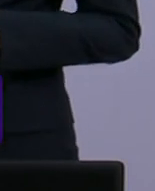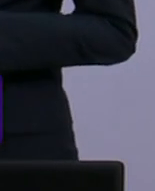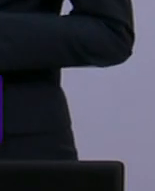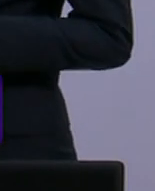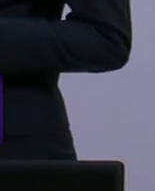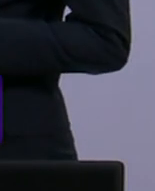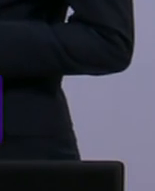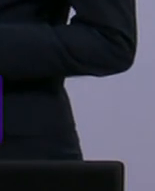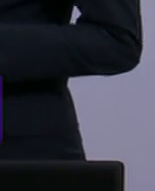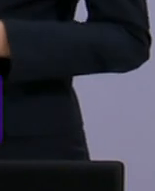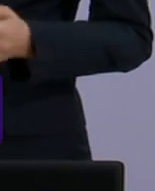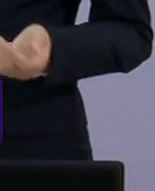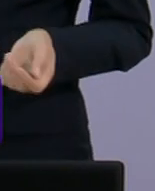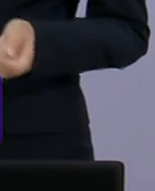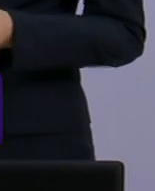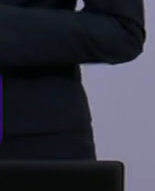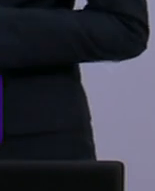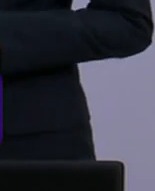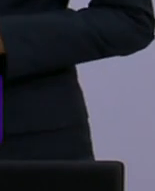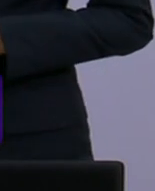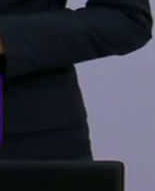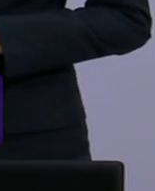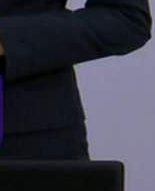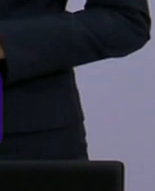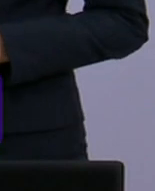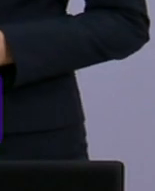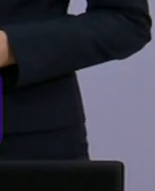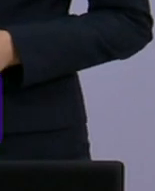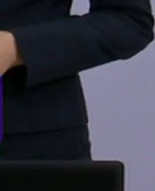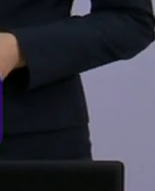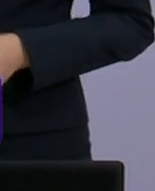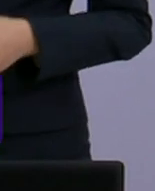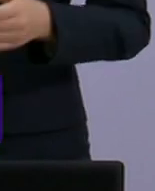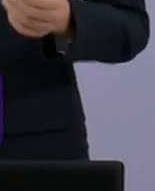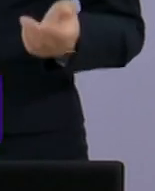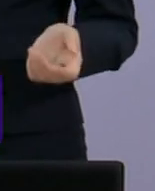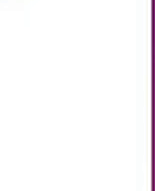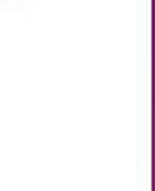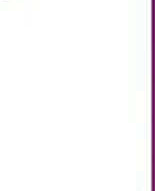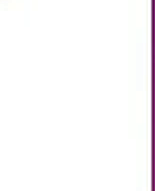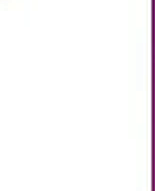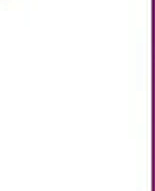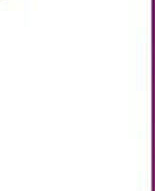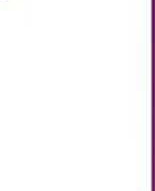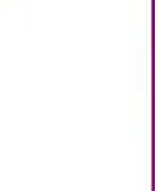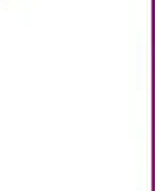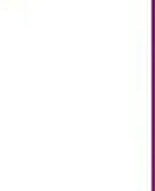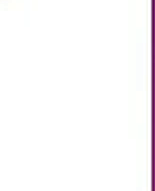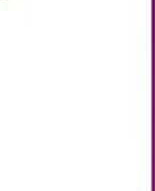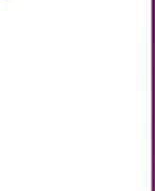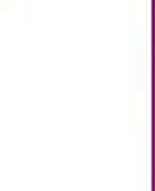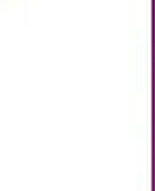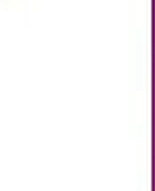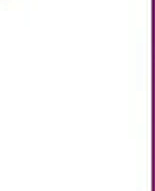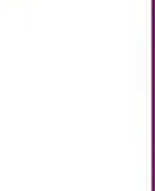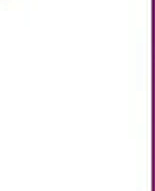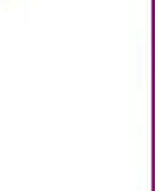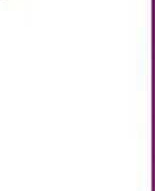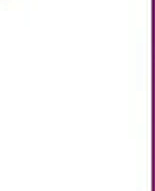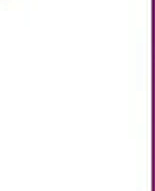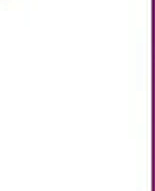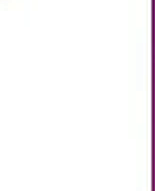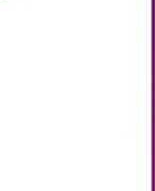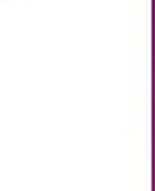Now, dear friends, it's time to summarize our lesson. Today, we've reviewed words from the